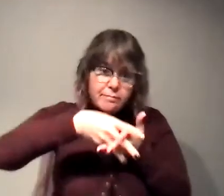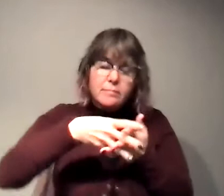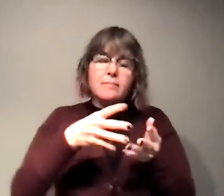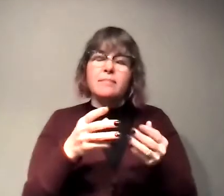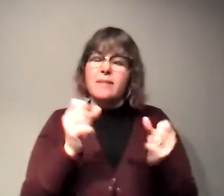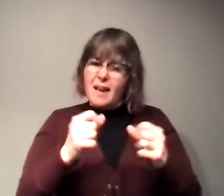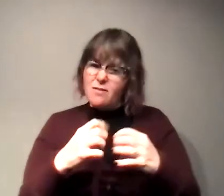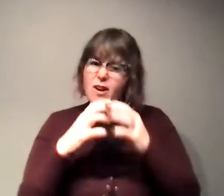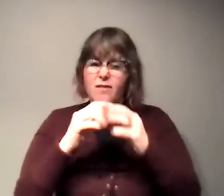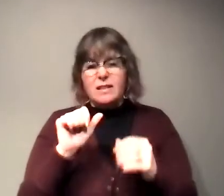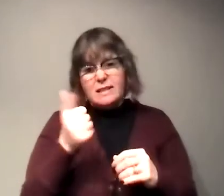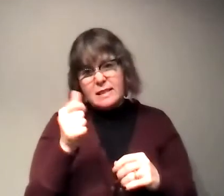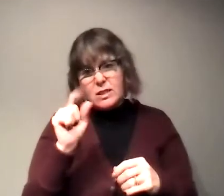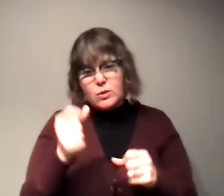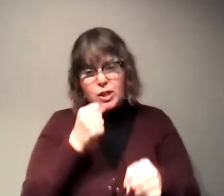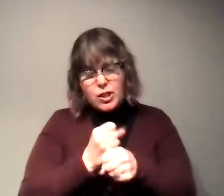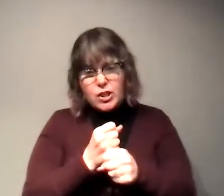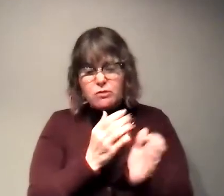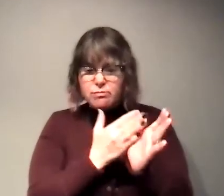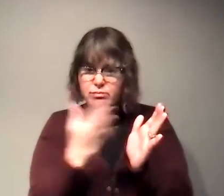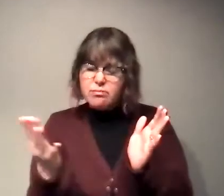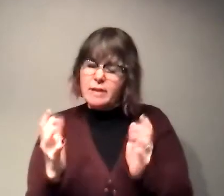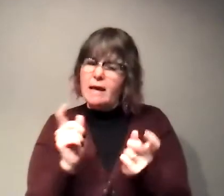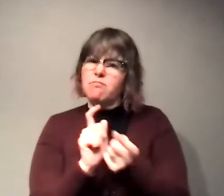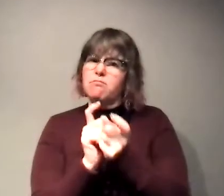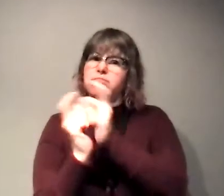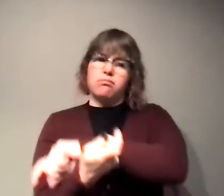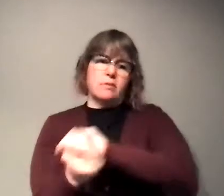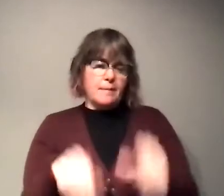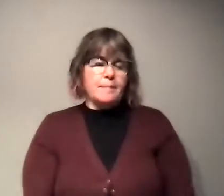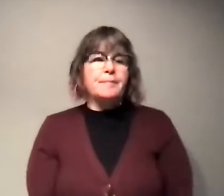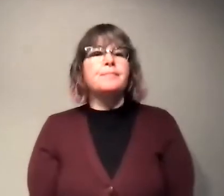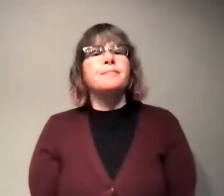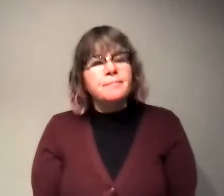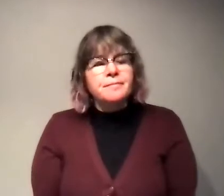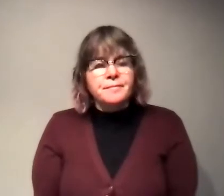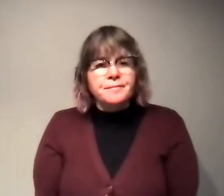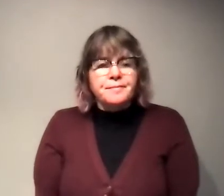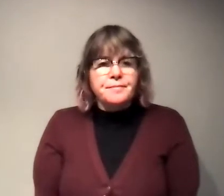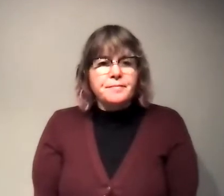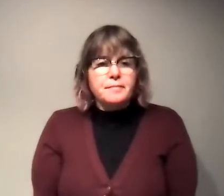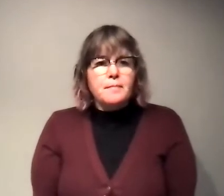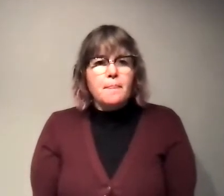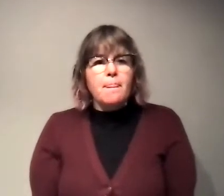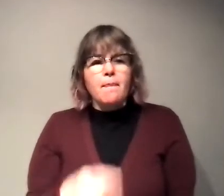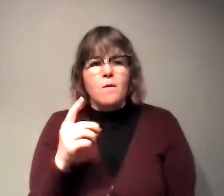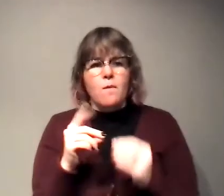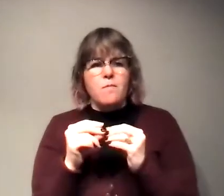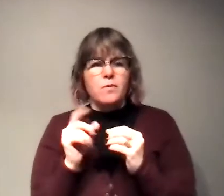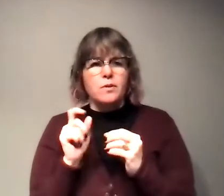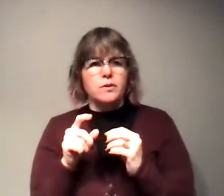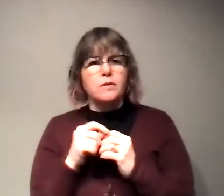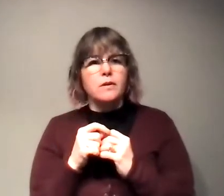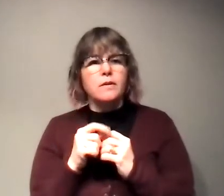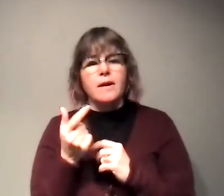recover in 10 or 20 years. It could be completely transformed. Awesome. We've got another question. Oh, here we go